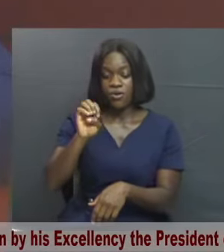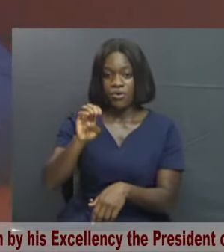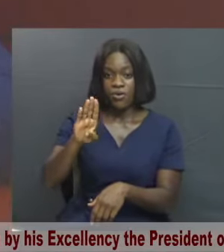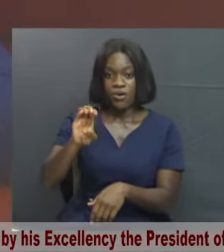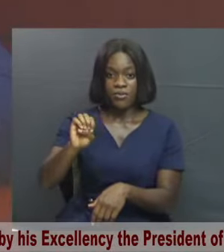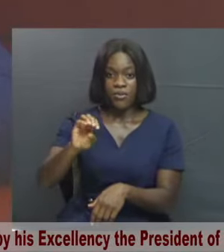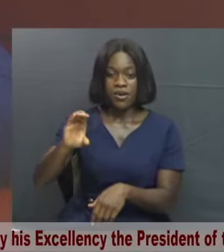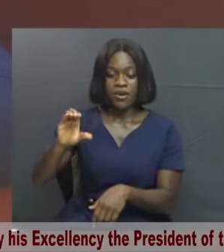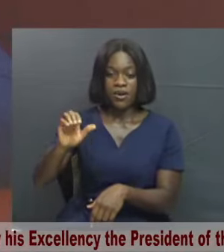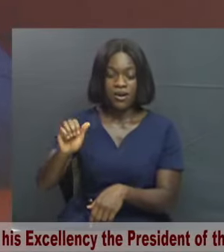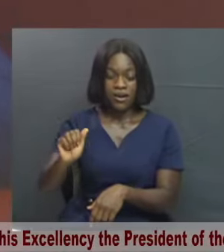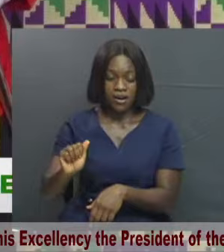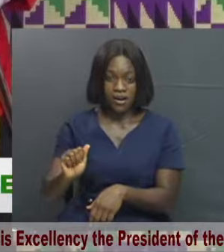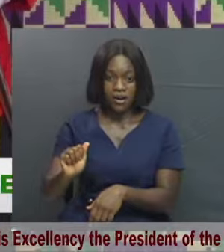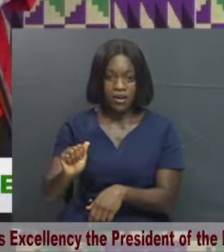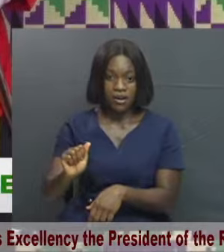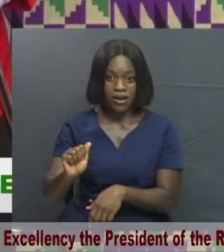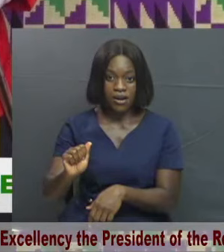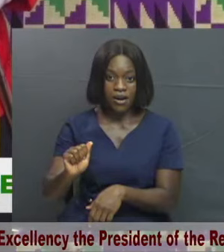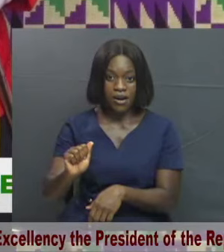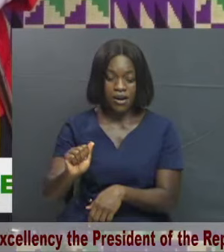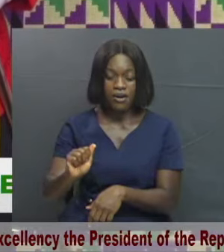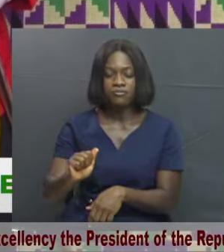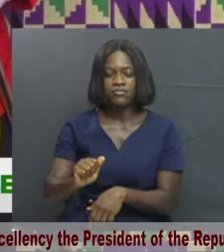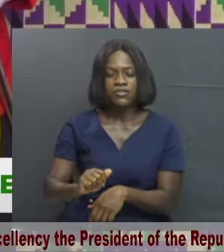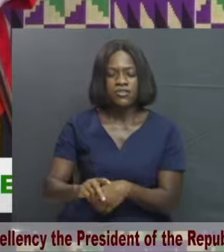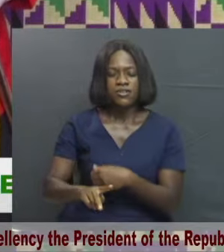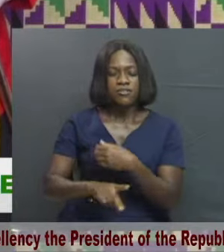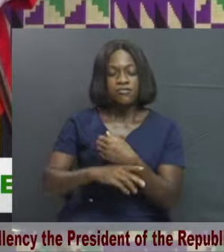kuu vice president muhammadu